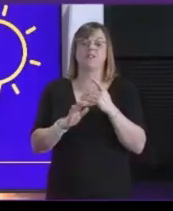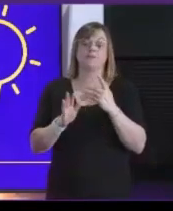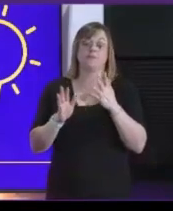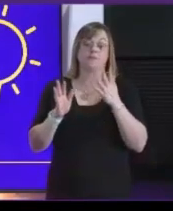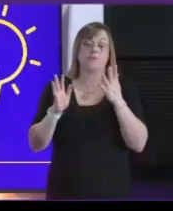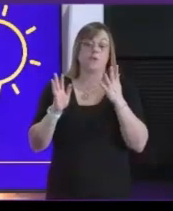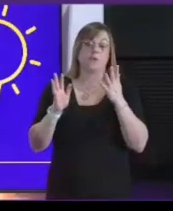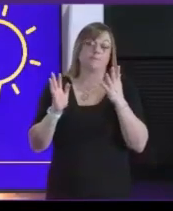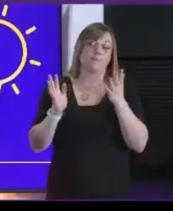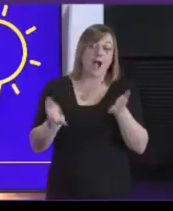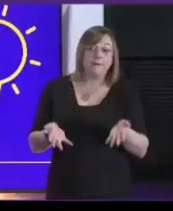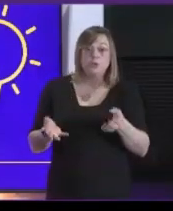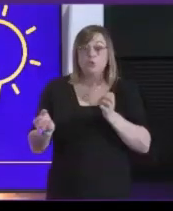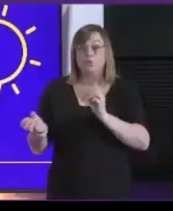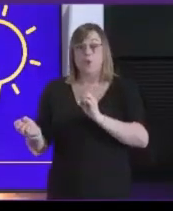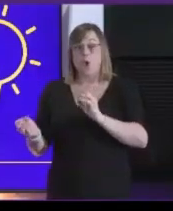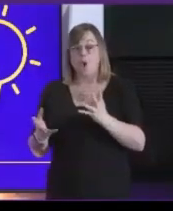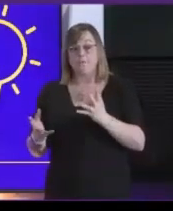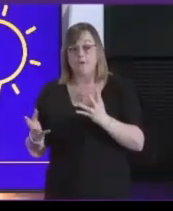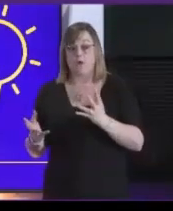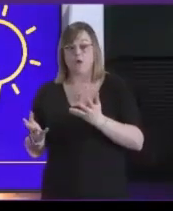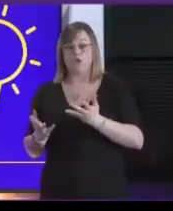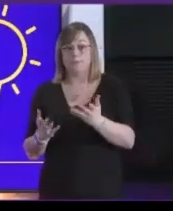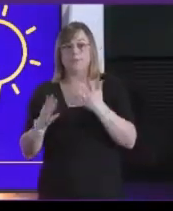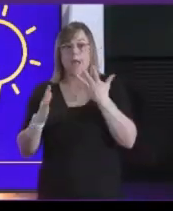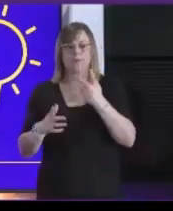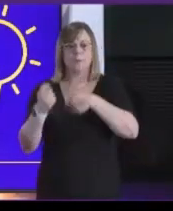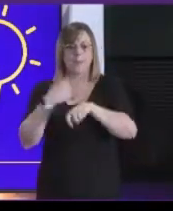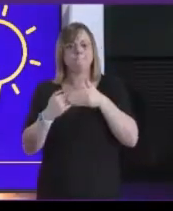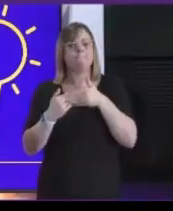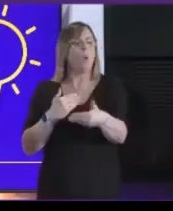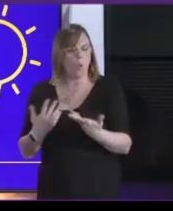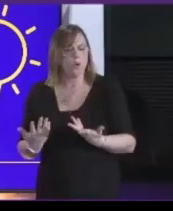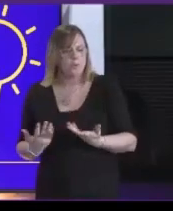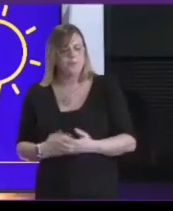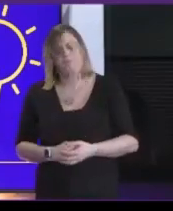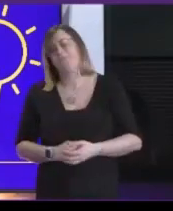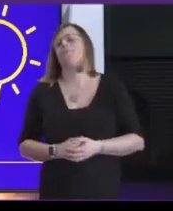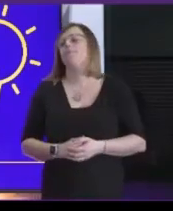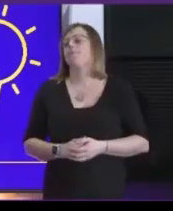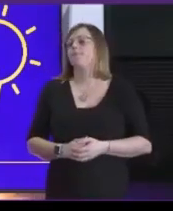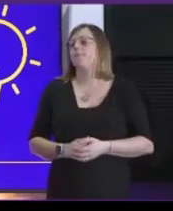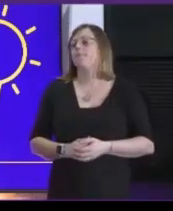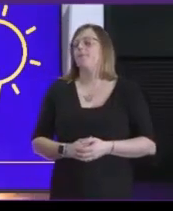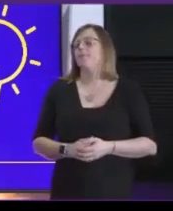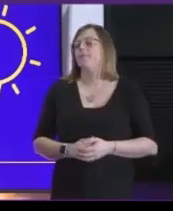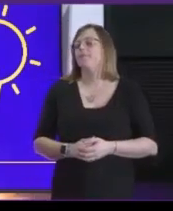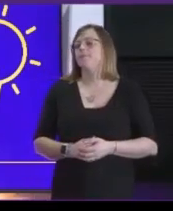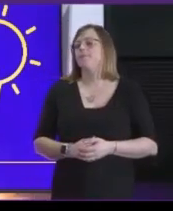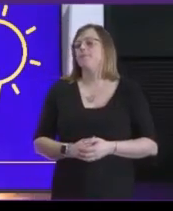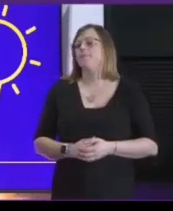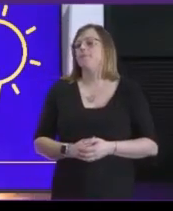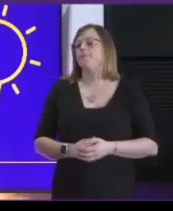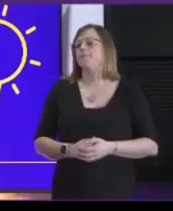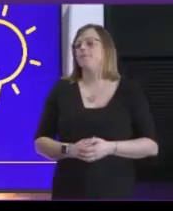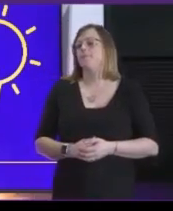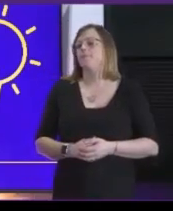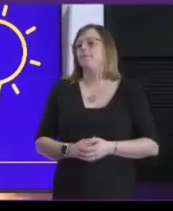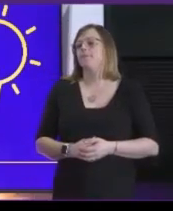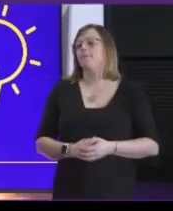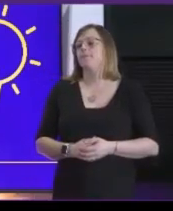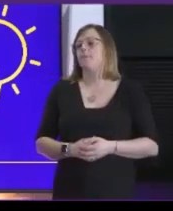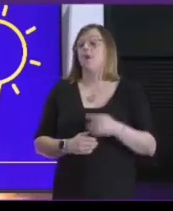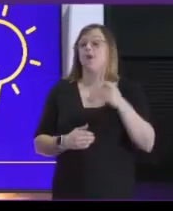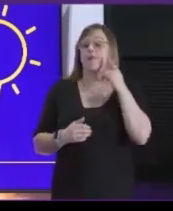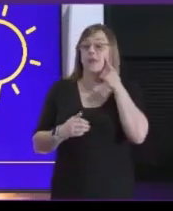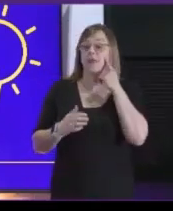know, offer services just has to go higher. And I think, therefore, as I think it's very commendable